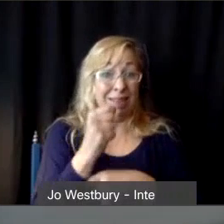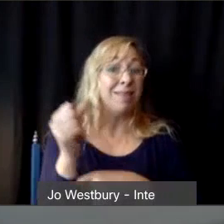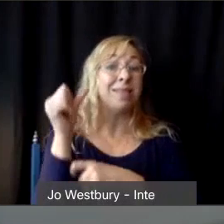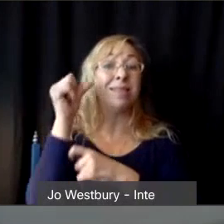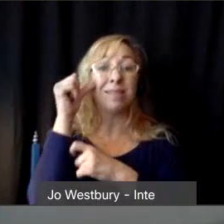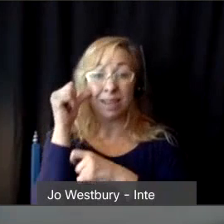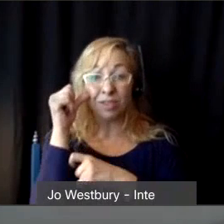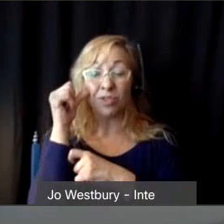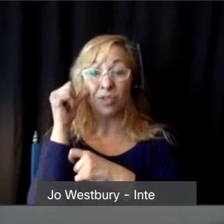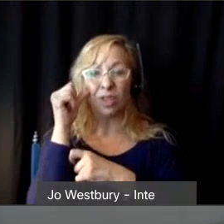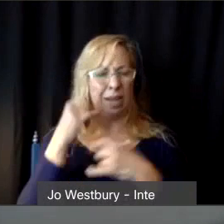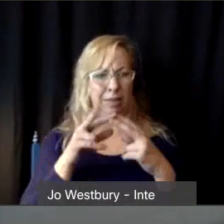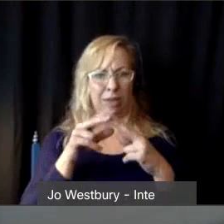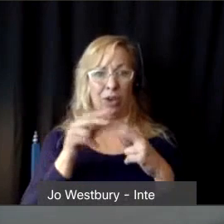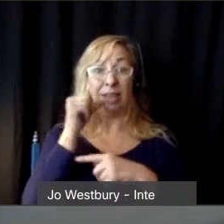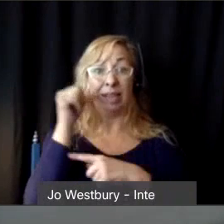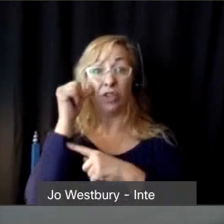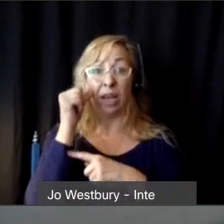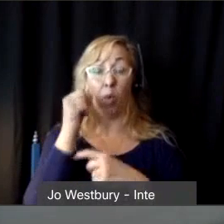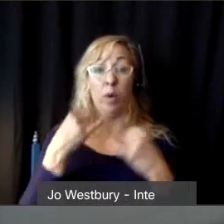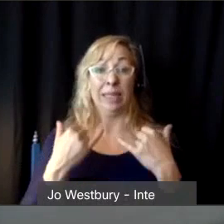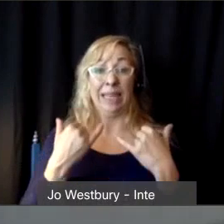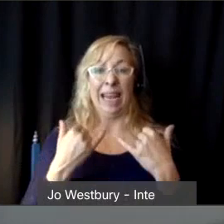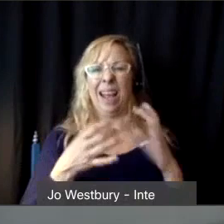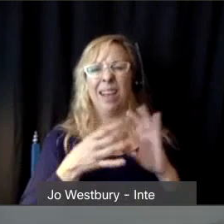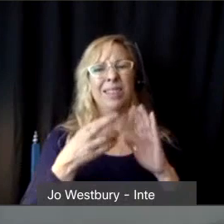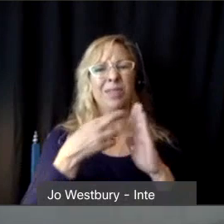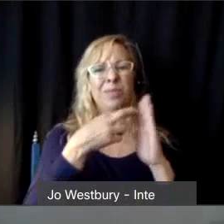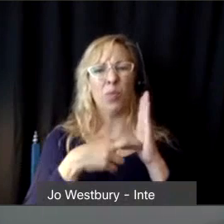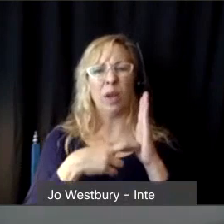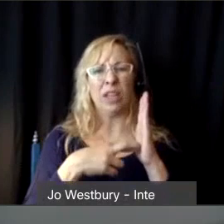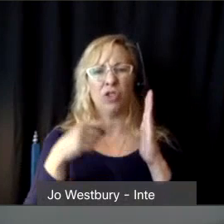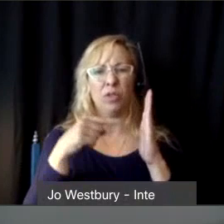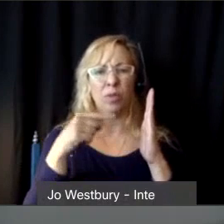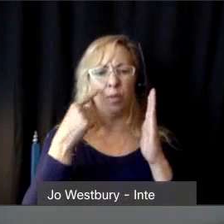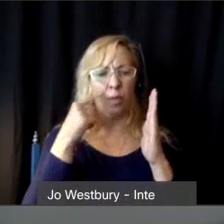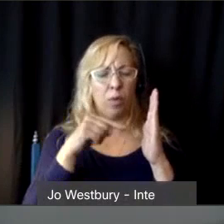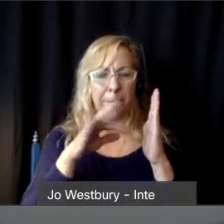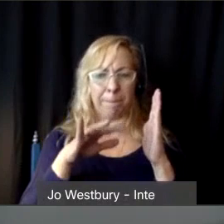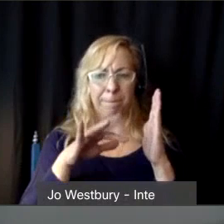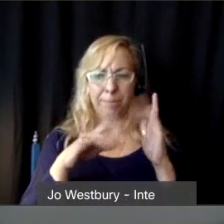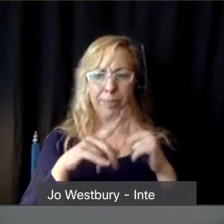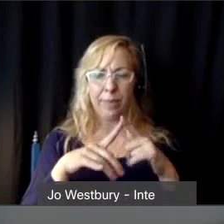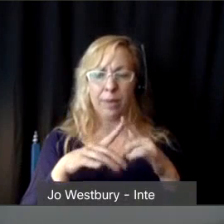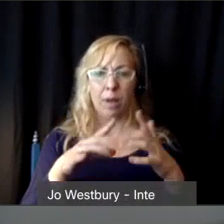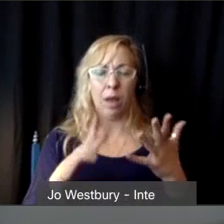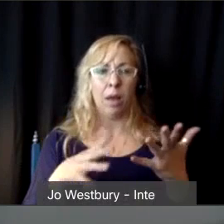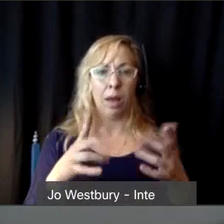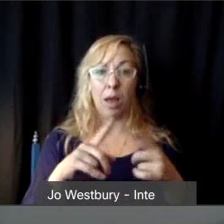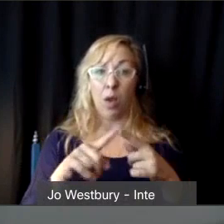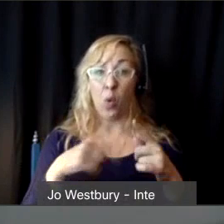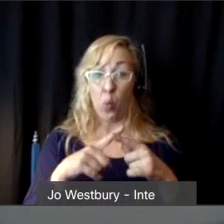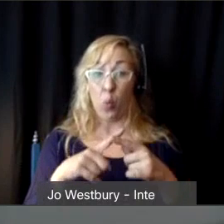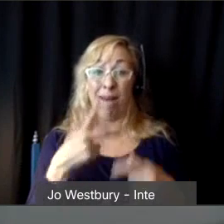or today regarding registering for the related to the when